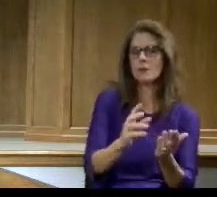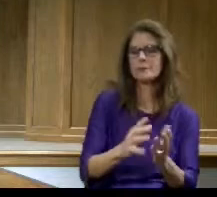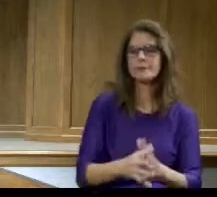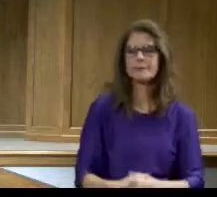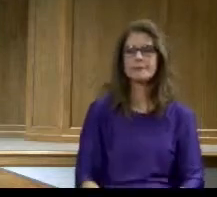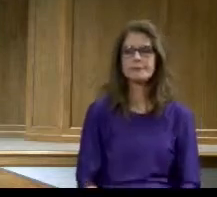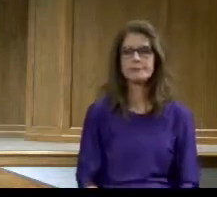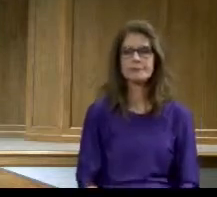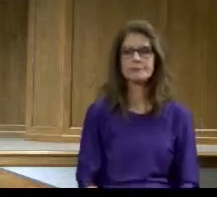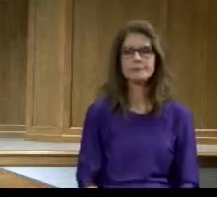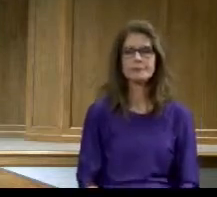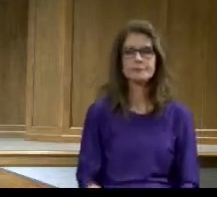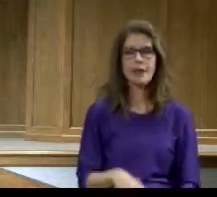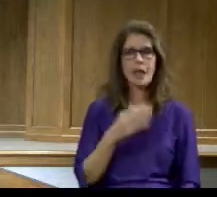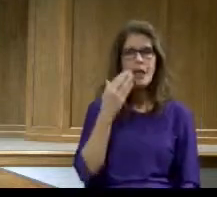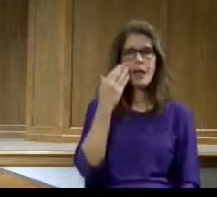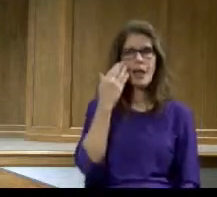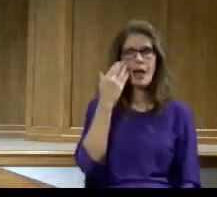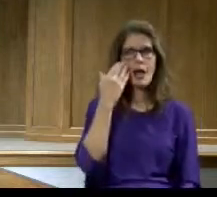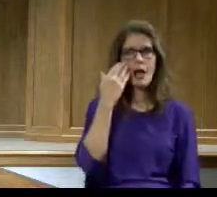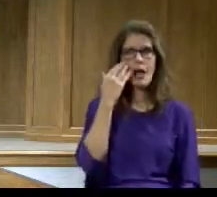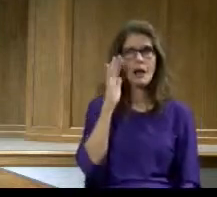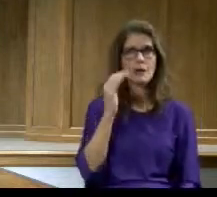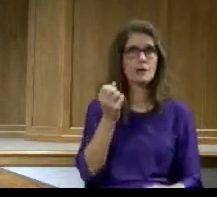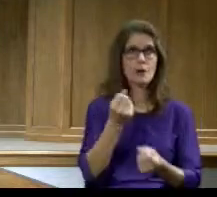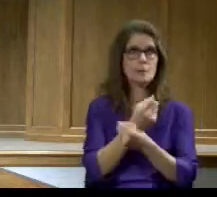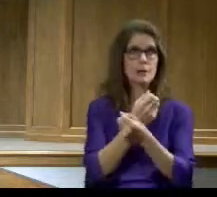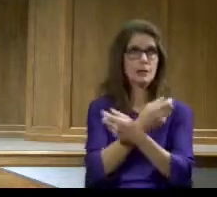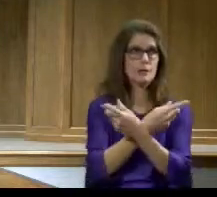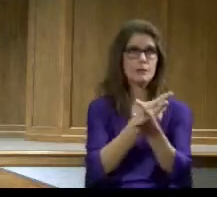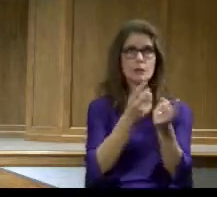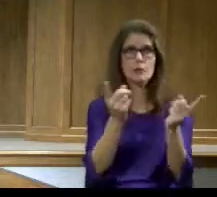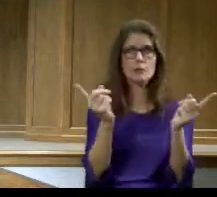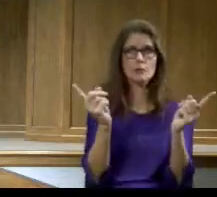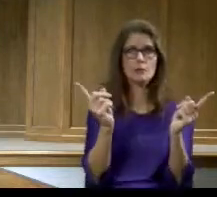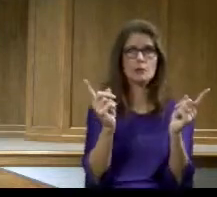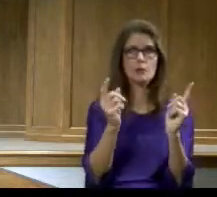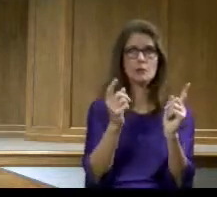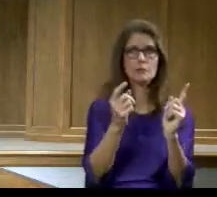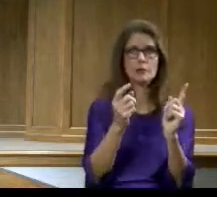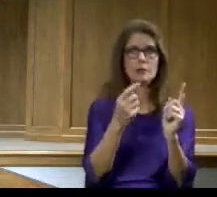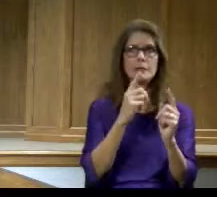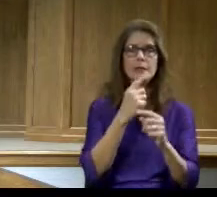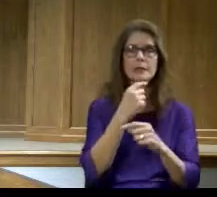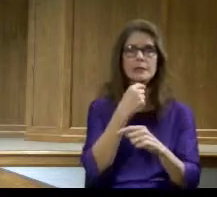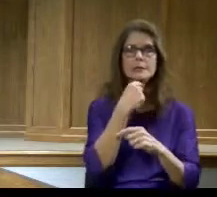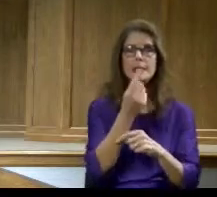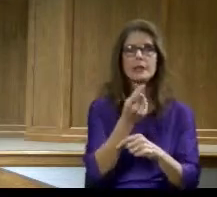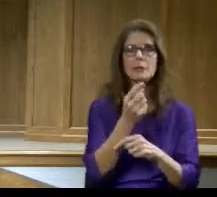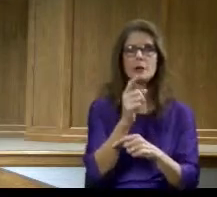I do know that there is a woman here who is very discouraged.